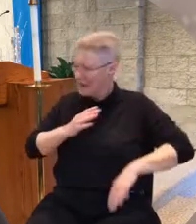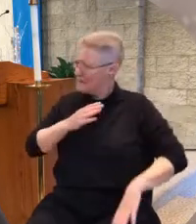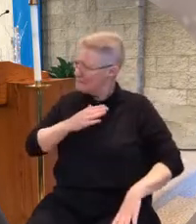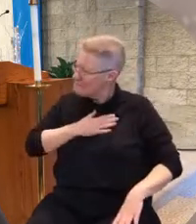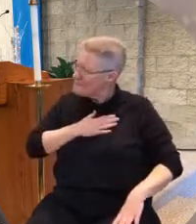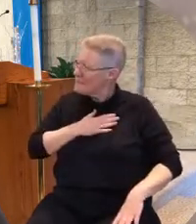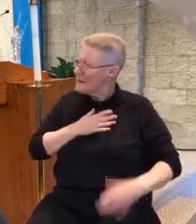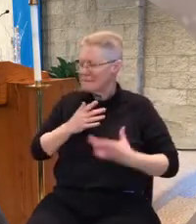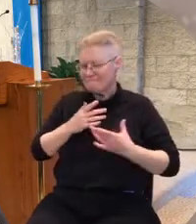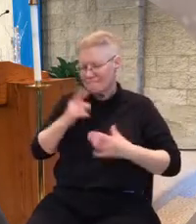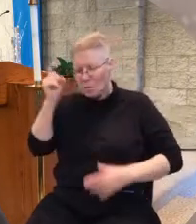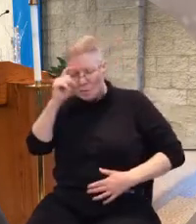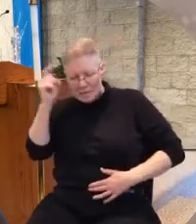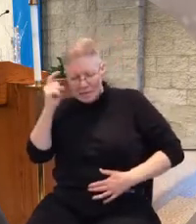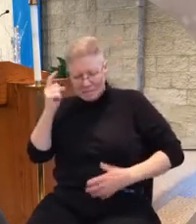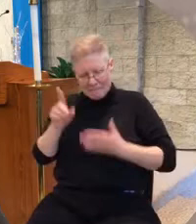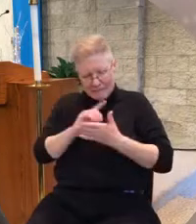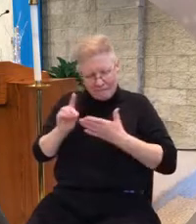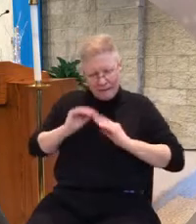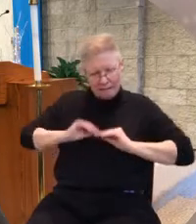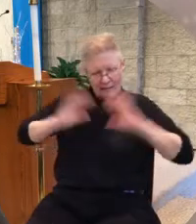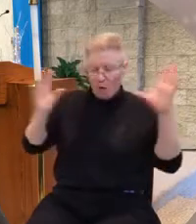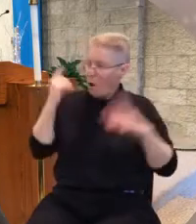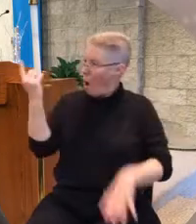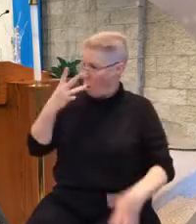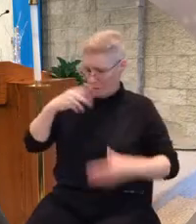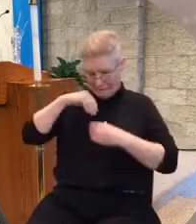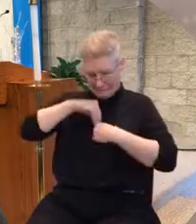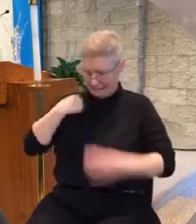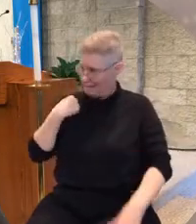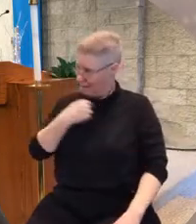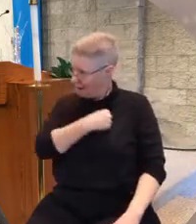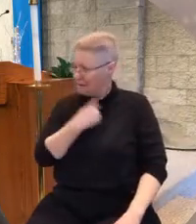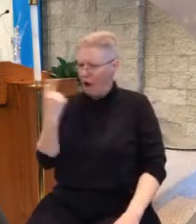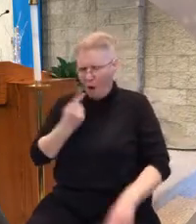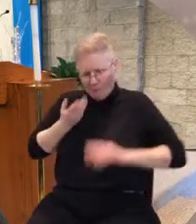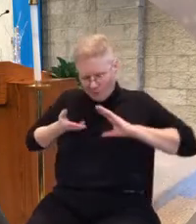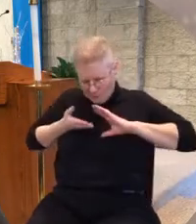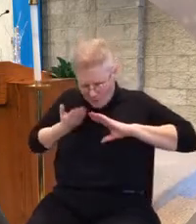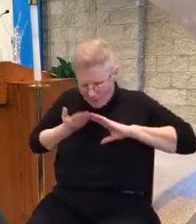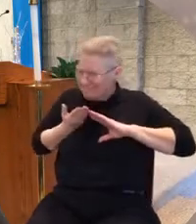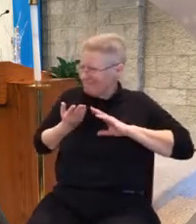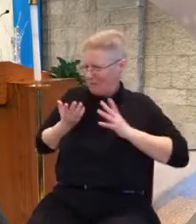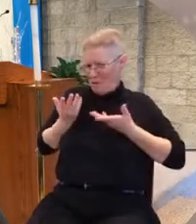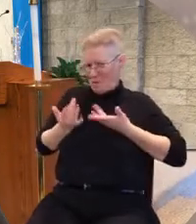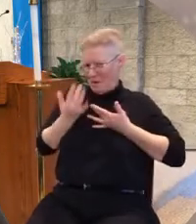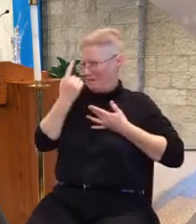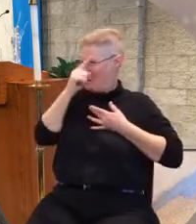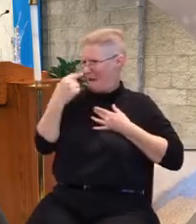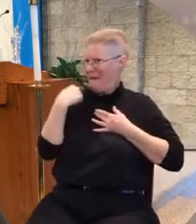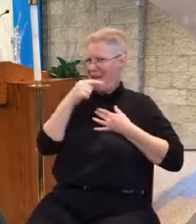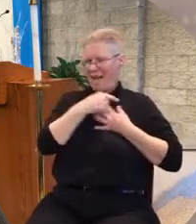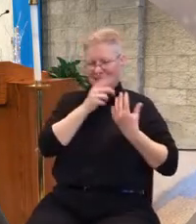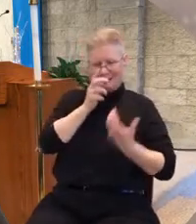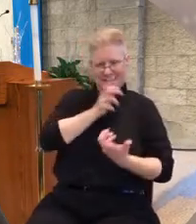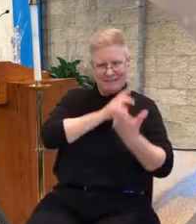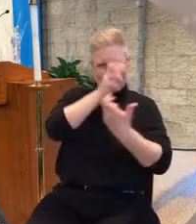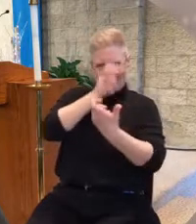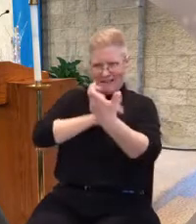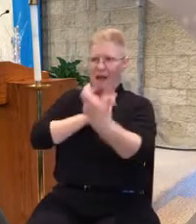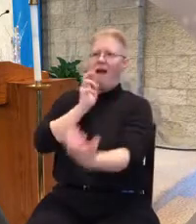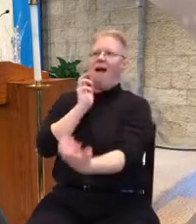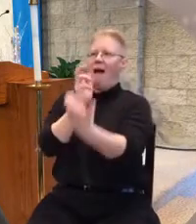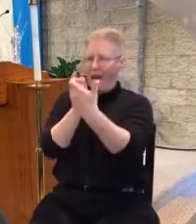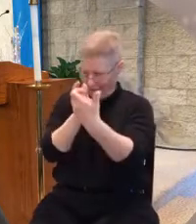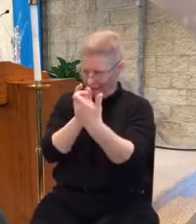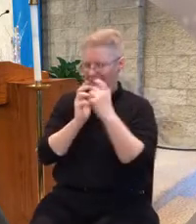divine clarity that is always within us. It is always operating, just waiting for us to align, waiting for us to give it permission